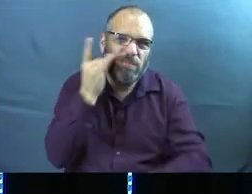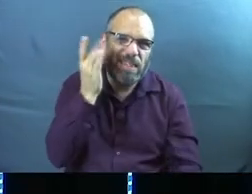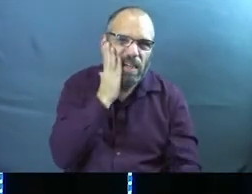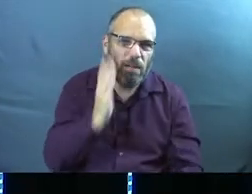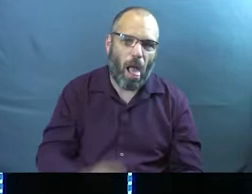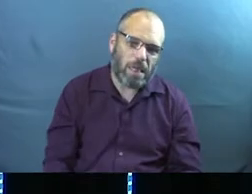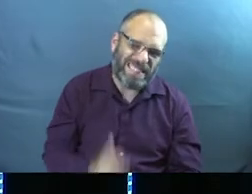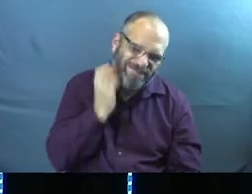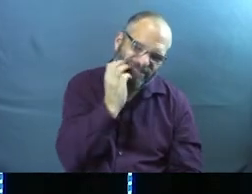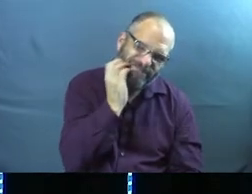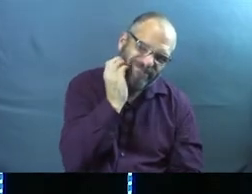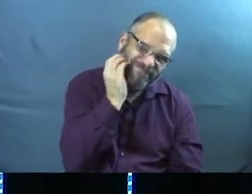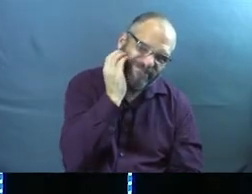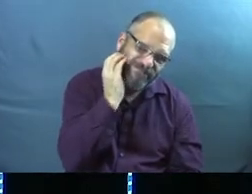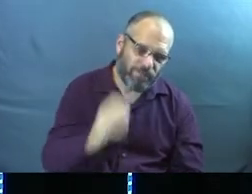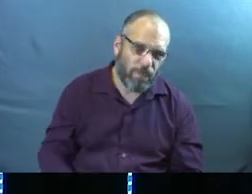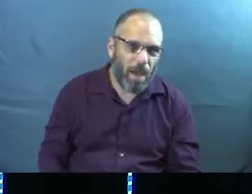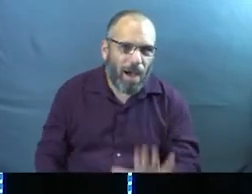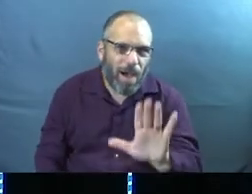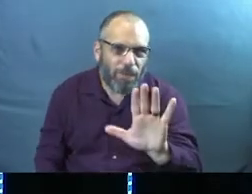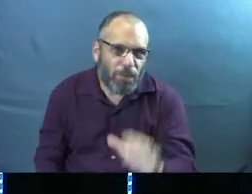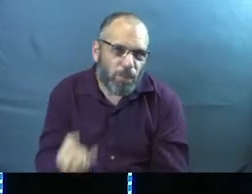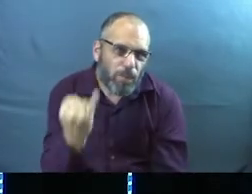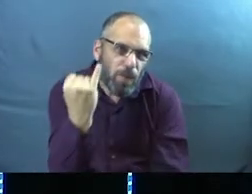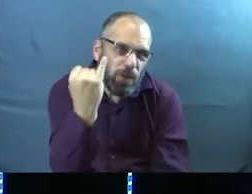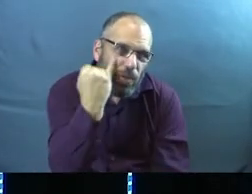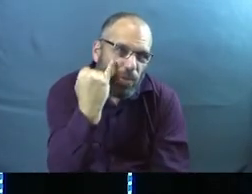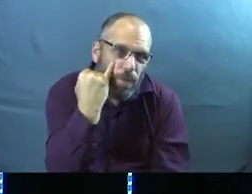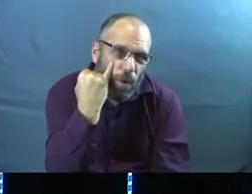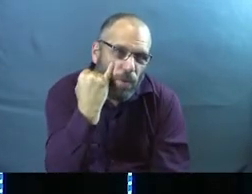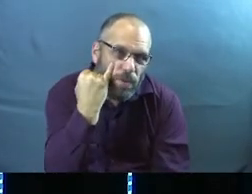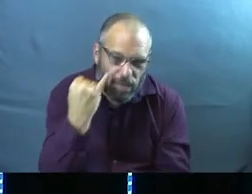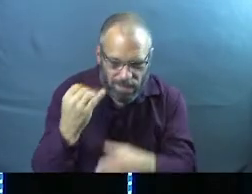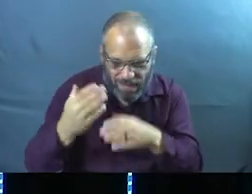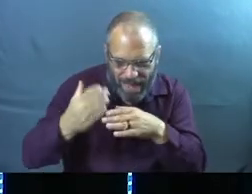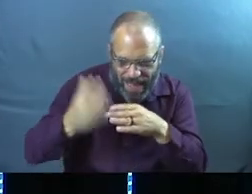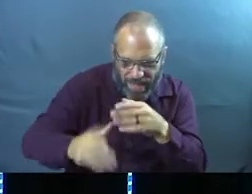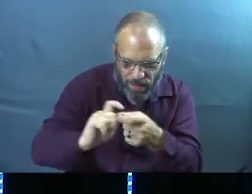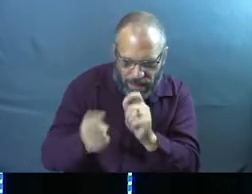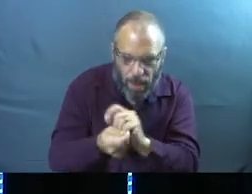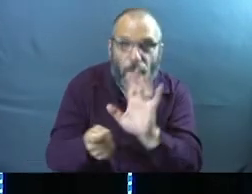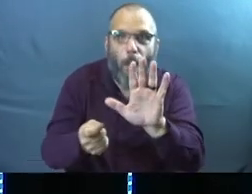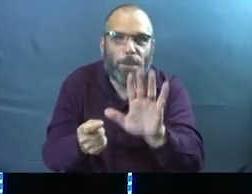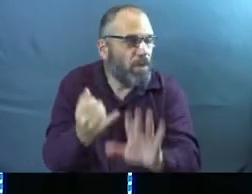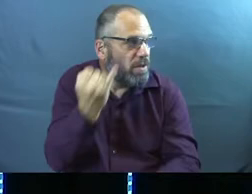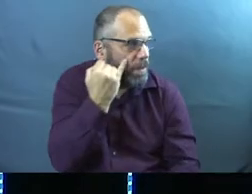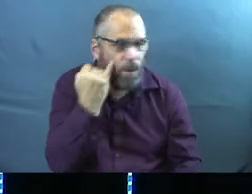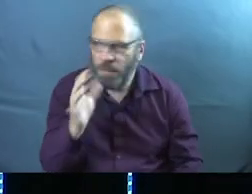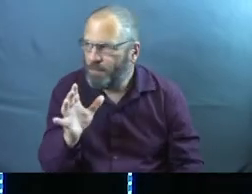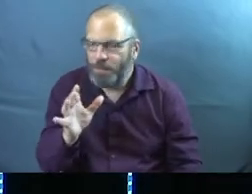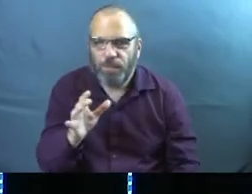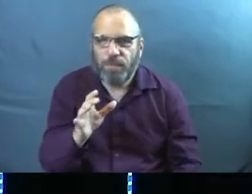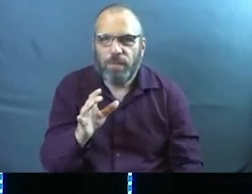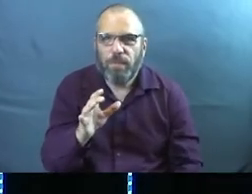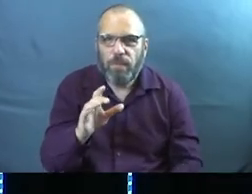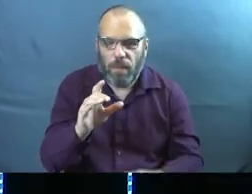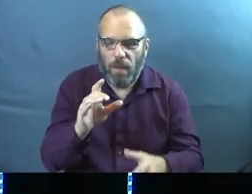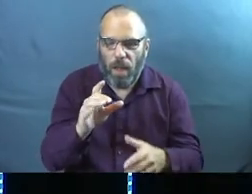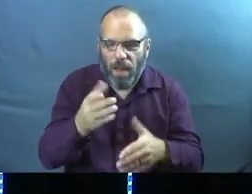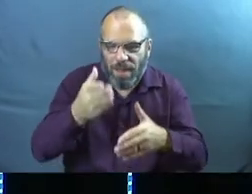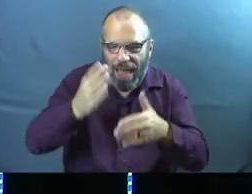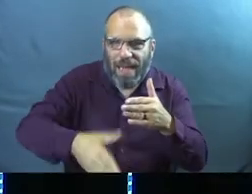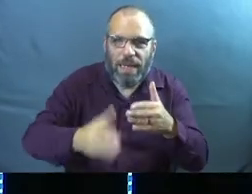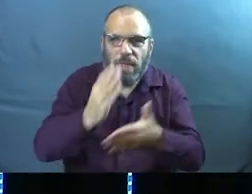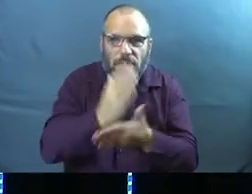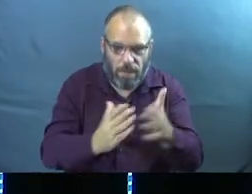anyway, what if we could change the endings? What if you could change the endings